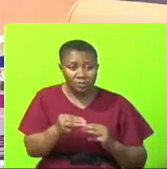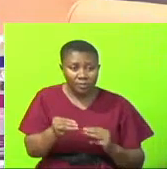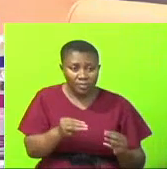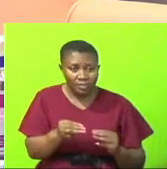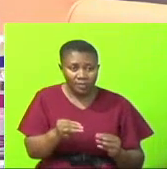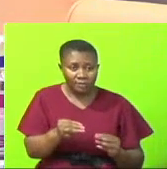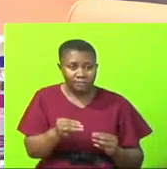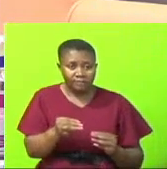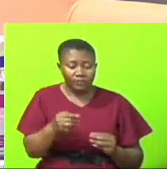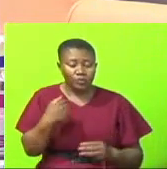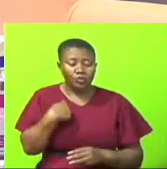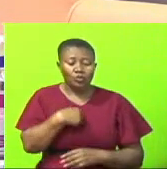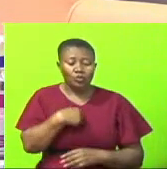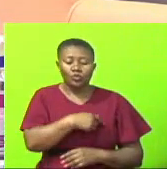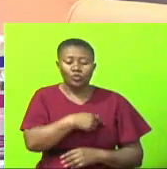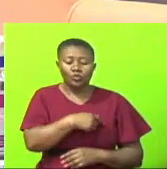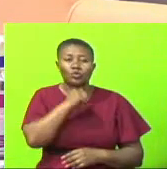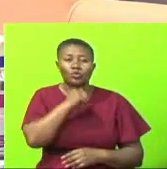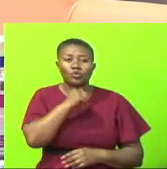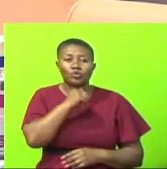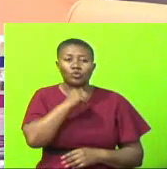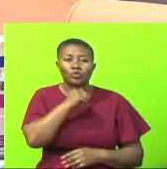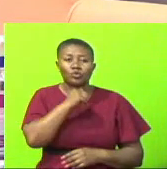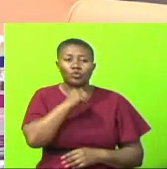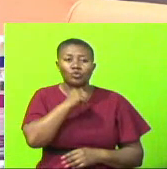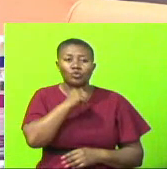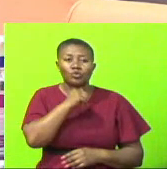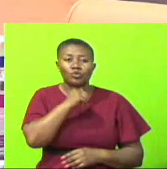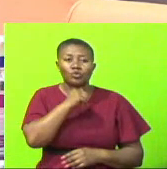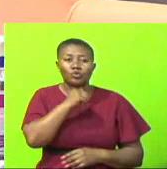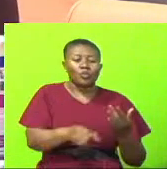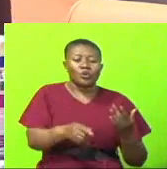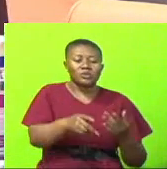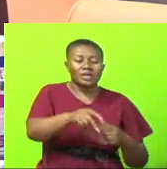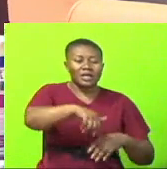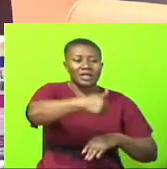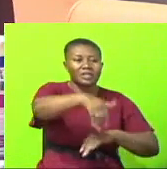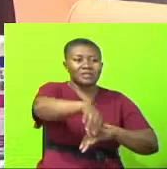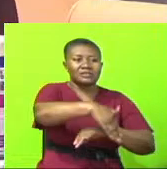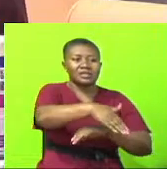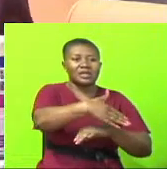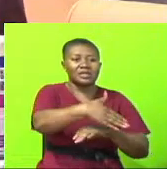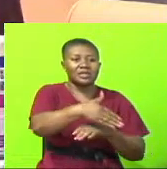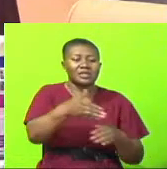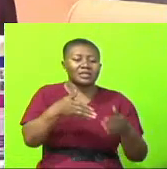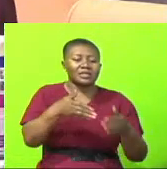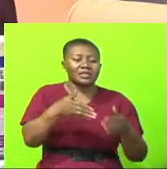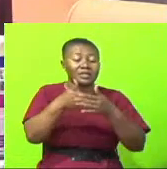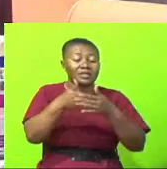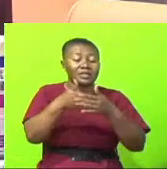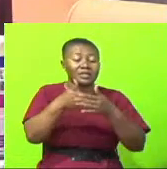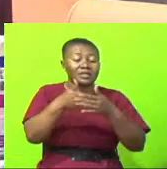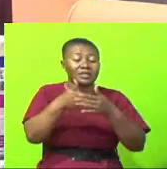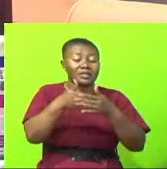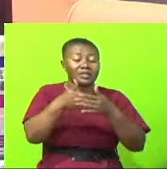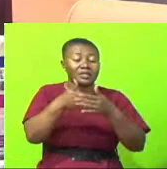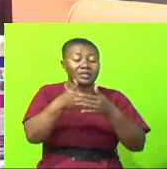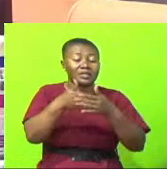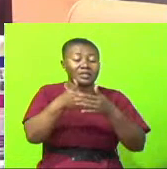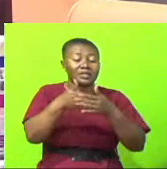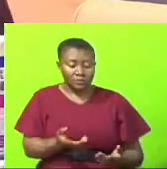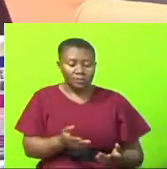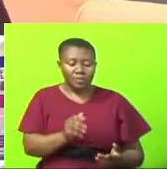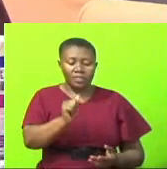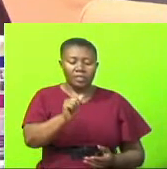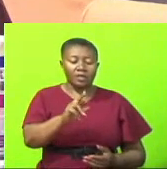opponents on the other side have subjected us to this evening. Mr. Speaker, if you look at Article 1,